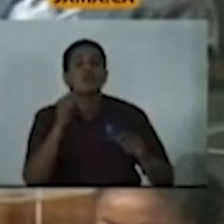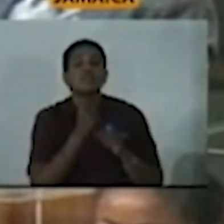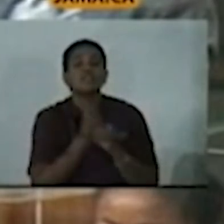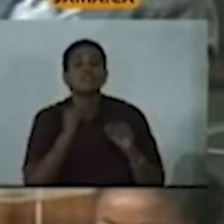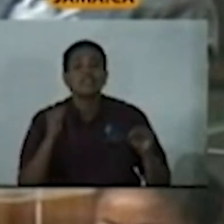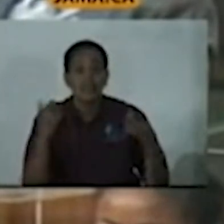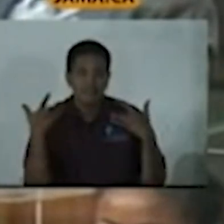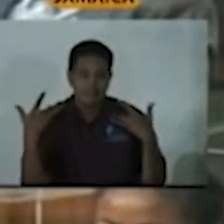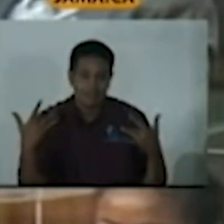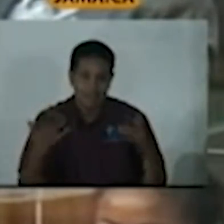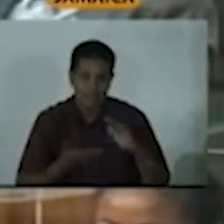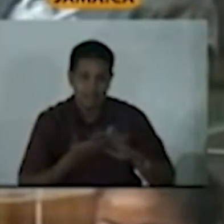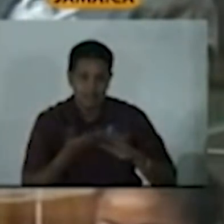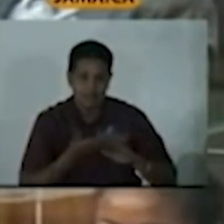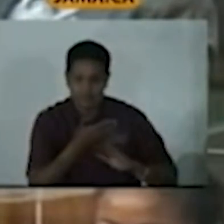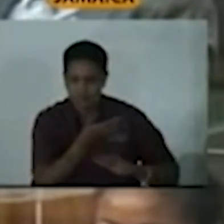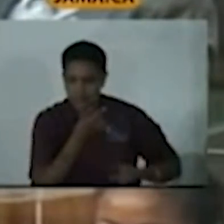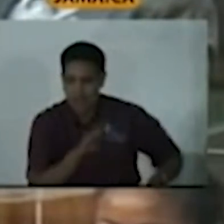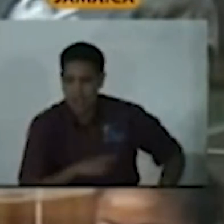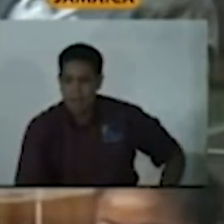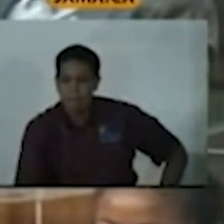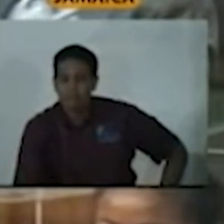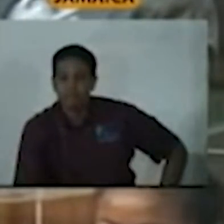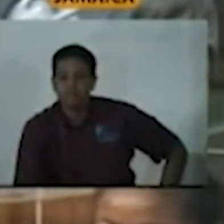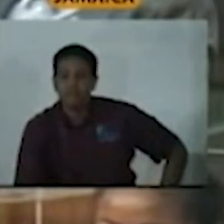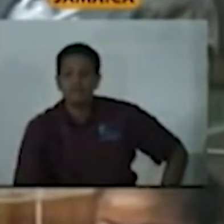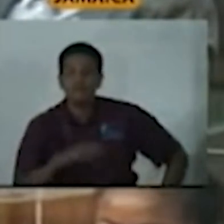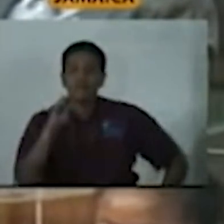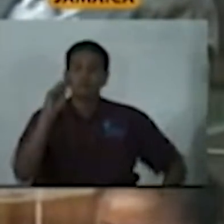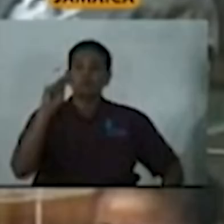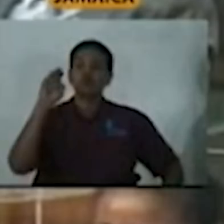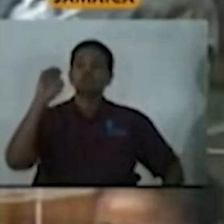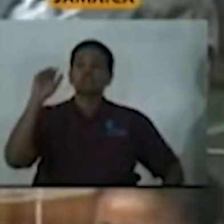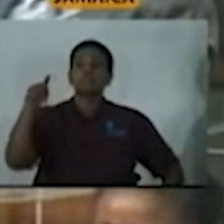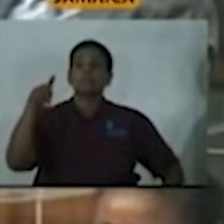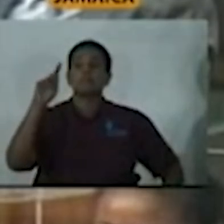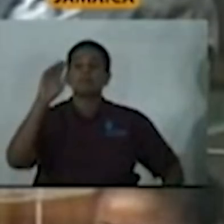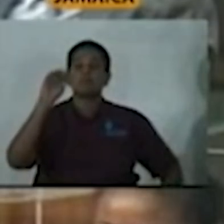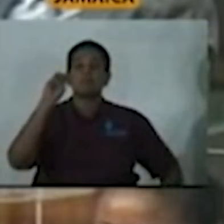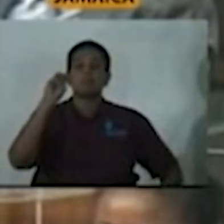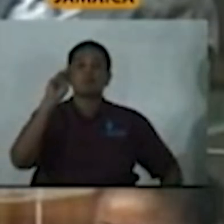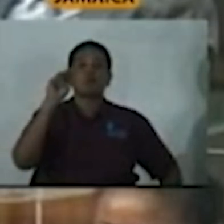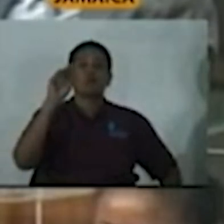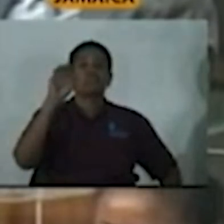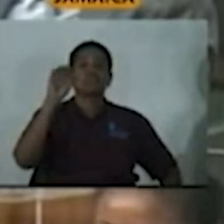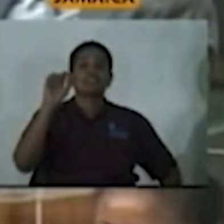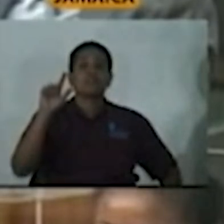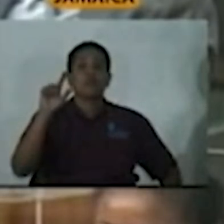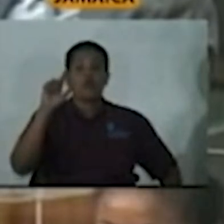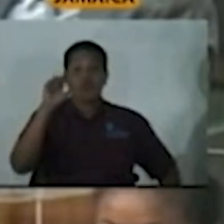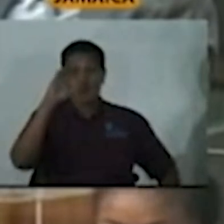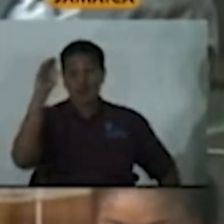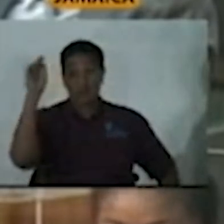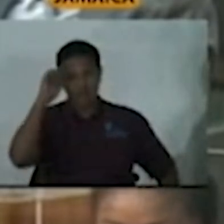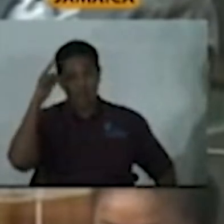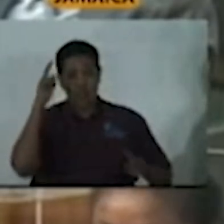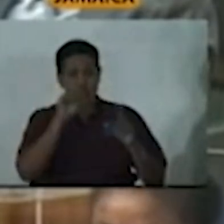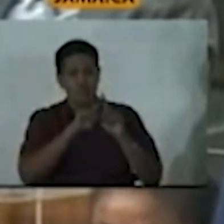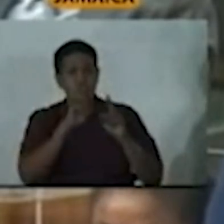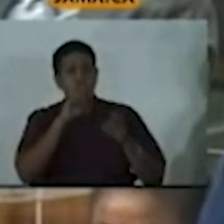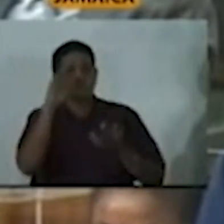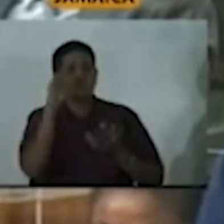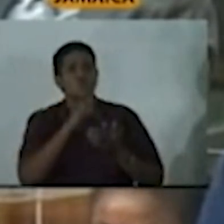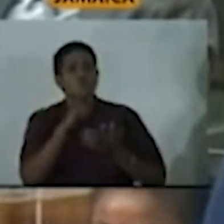safe event. The municipal corporations have agreed to reduce the cost of applying